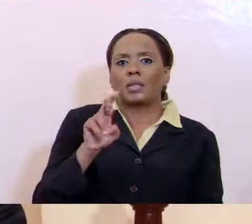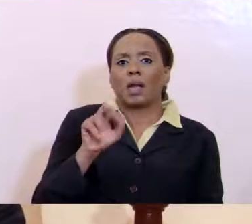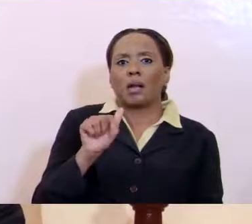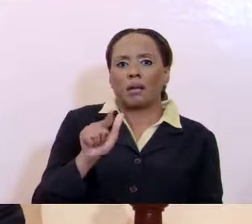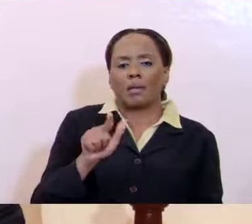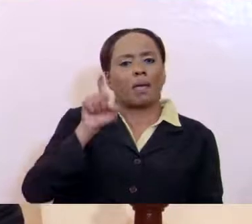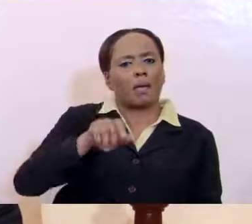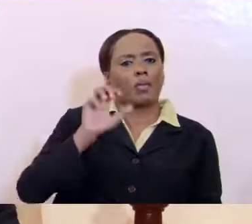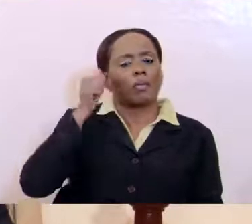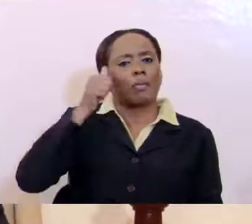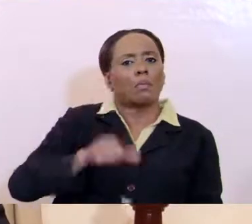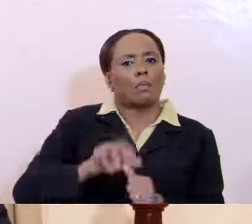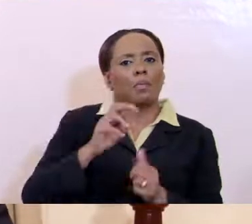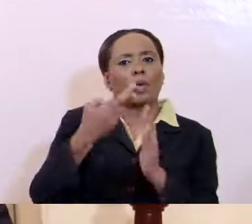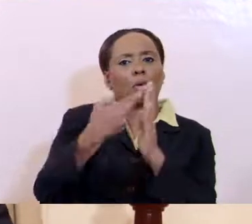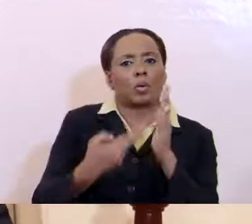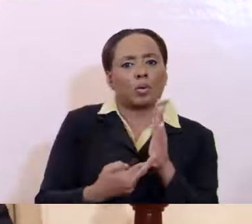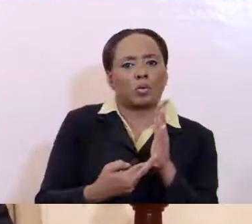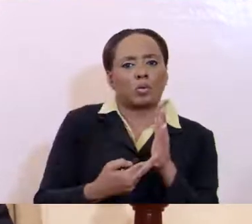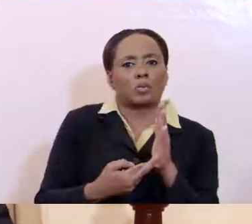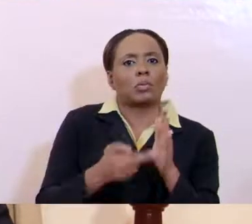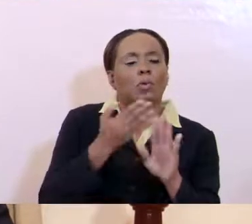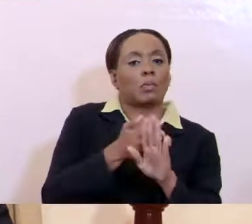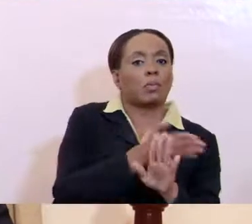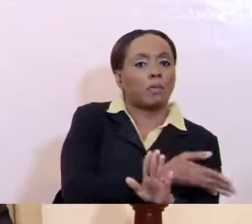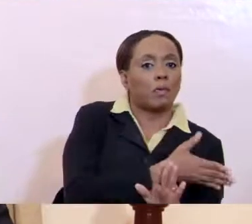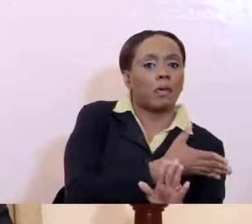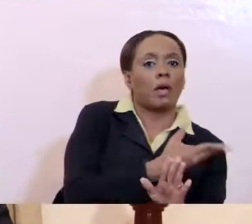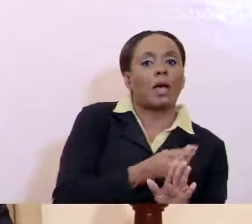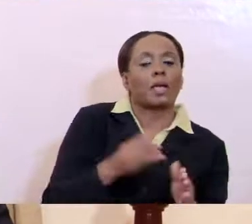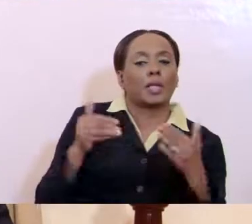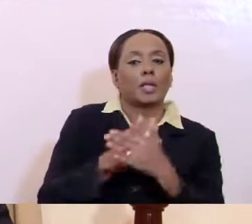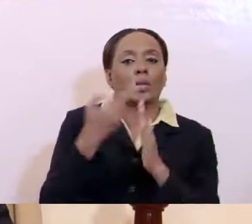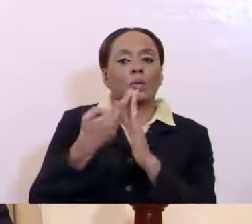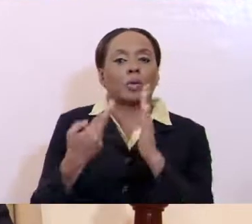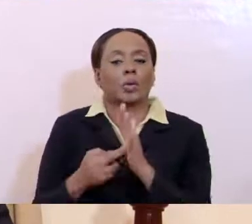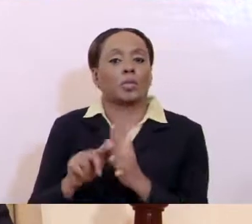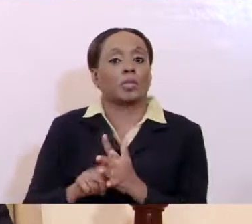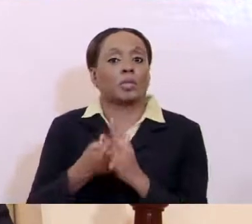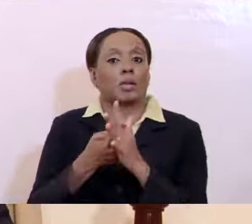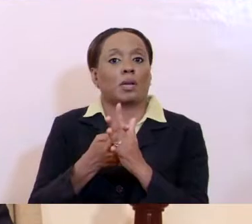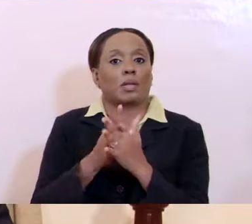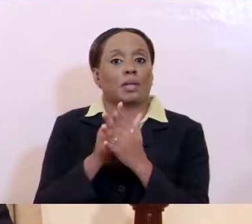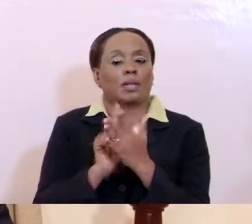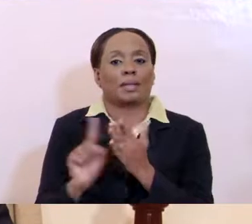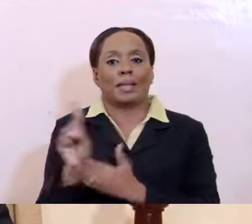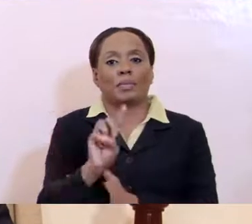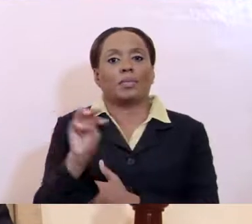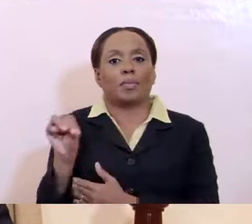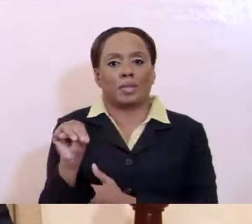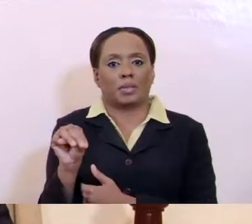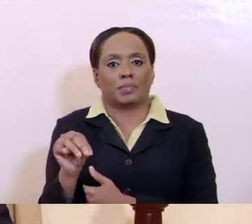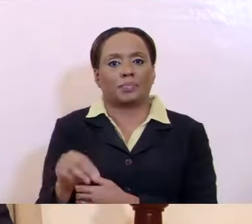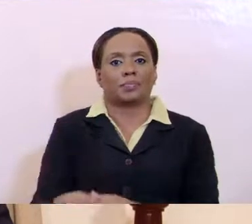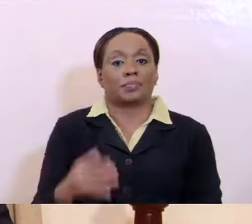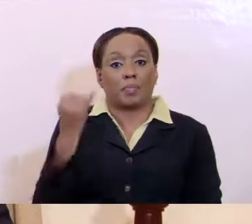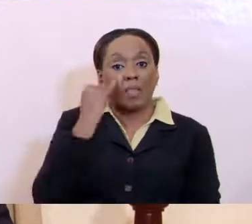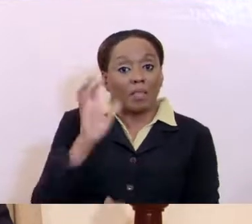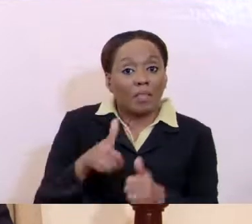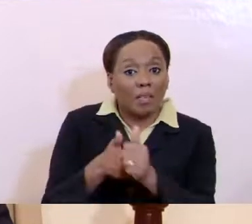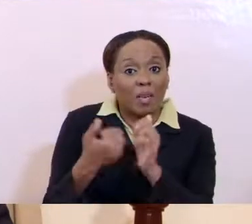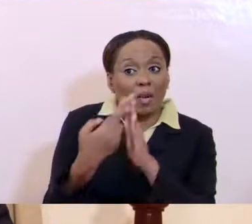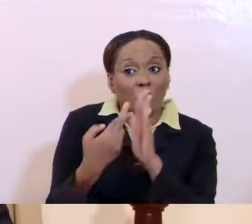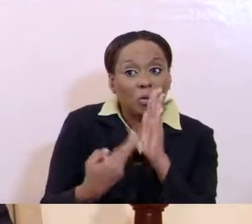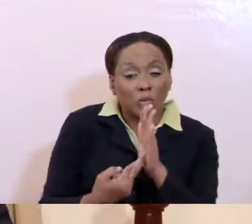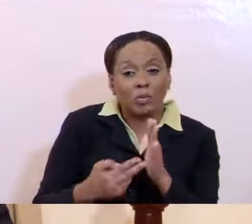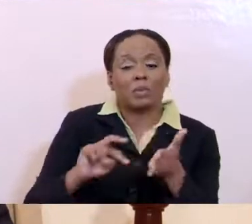Directive 5, which is starting from Monday. So all of those will contribute to declining infection